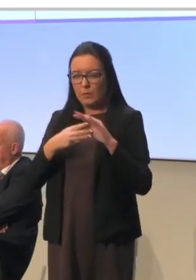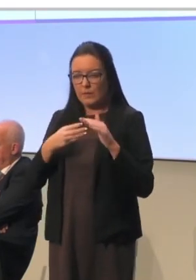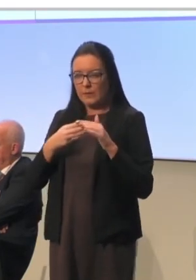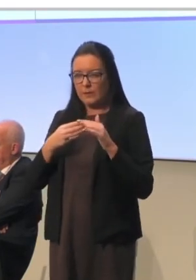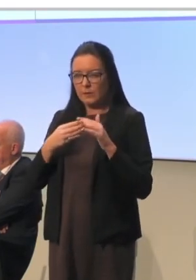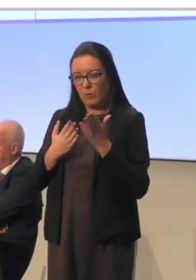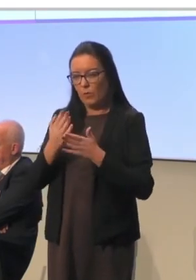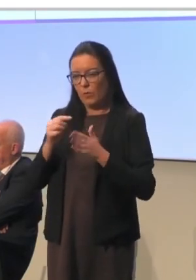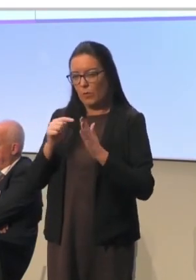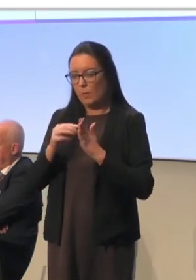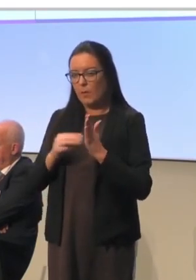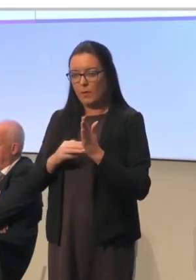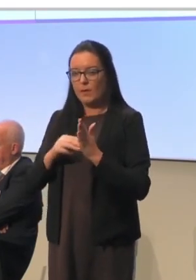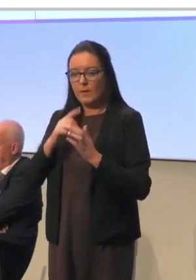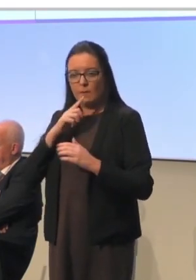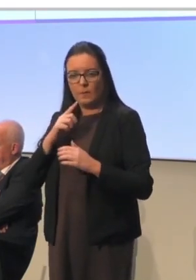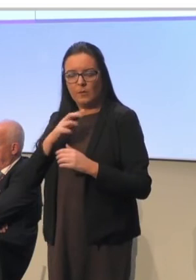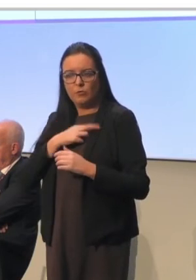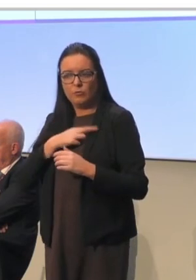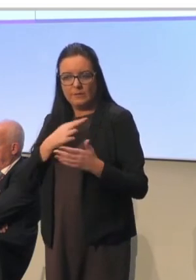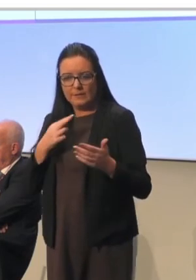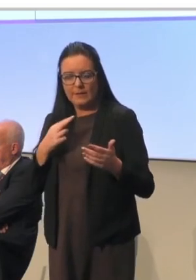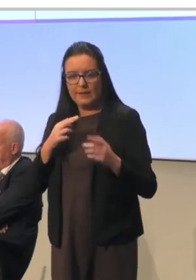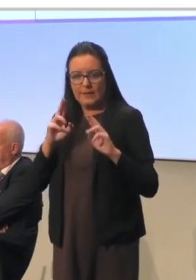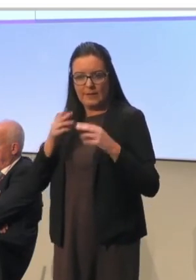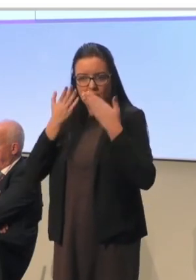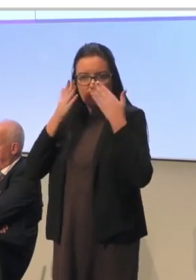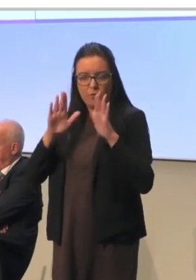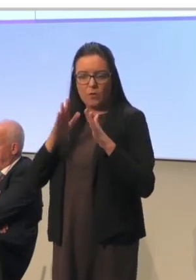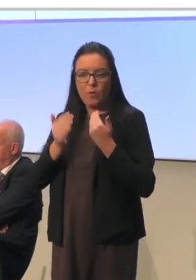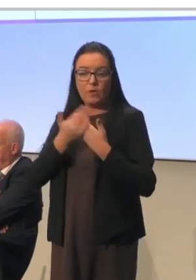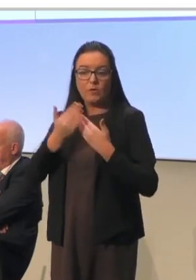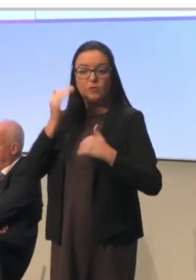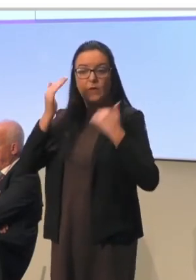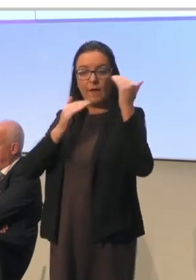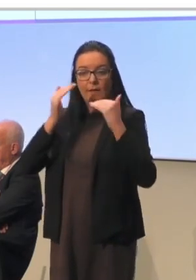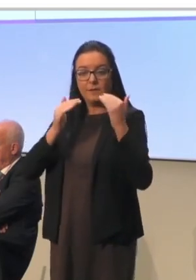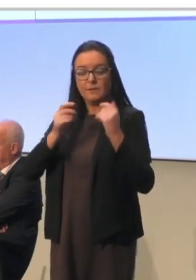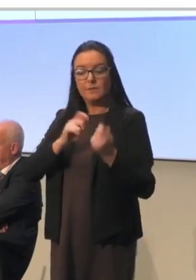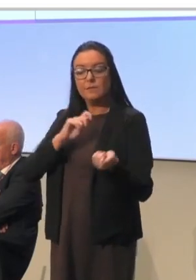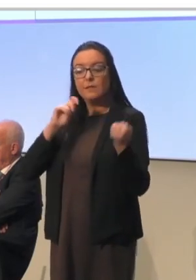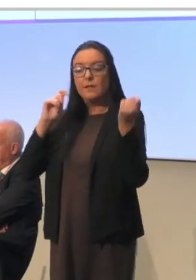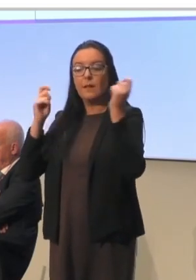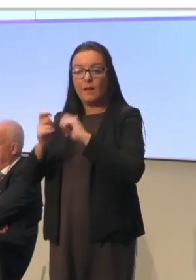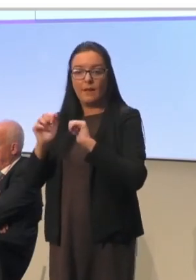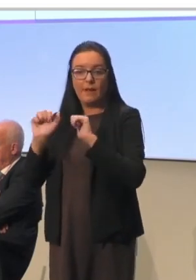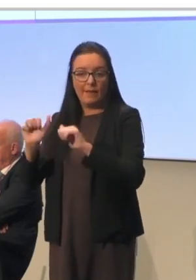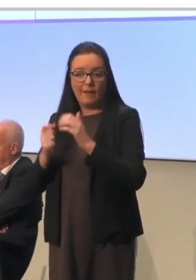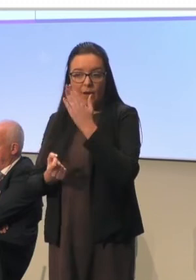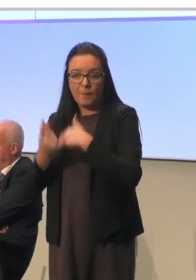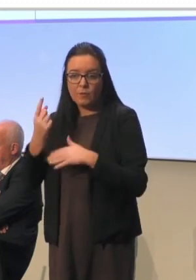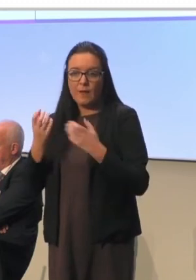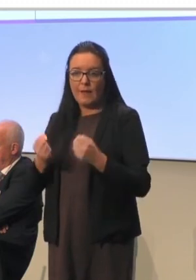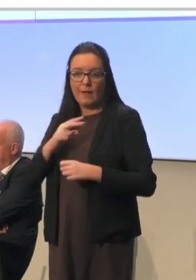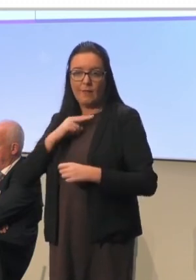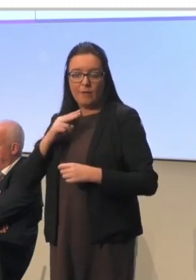this, just some quotes, you can read them yourself. The first illustrates kind of the young adult's transition to adulthood and his opportunity to have a student voice, to